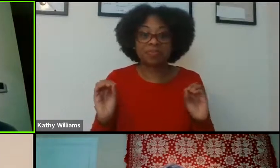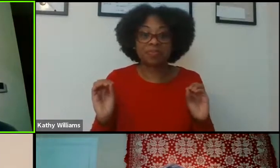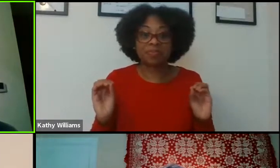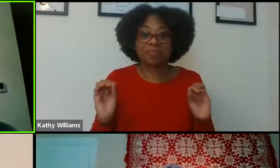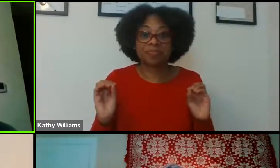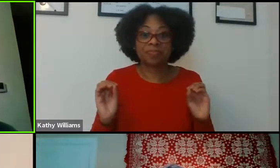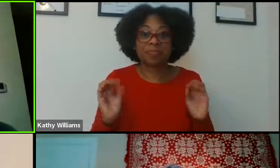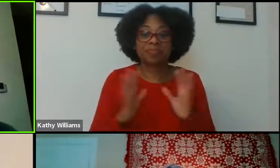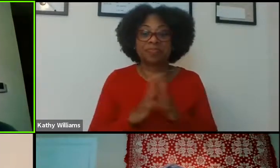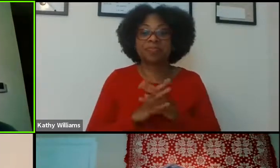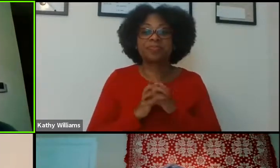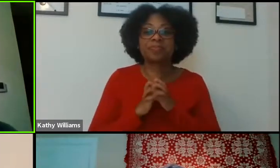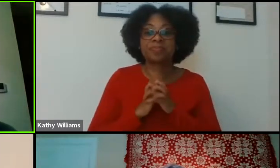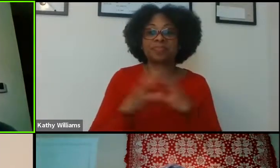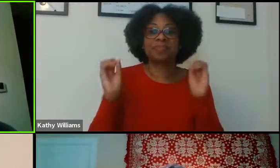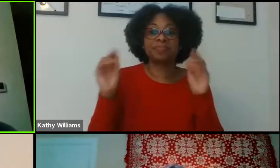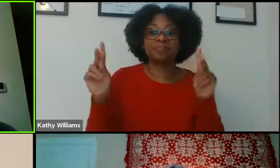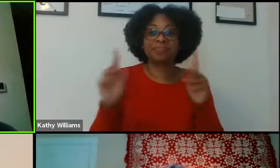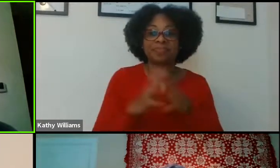Okay.